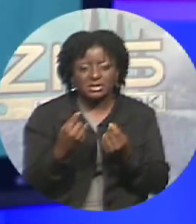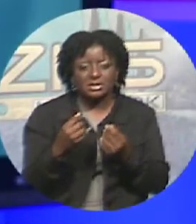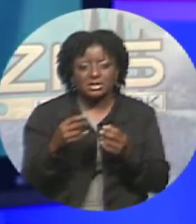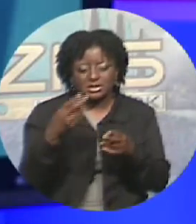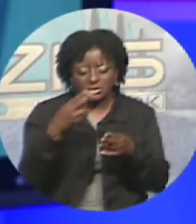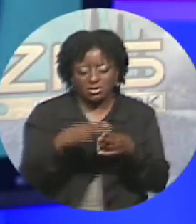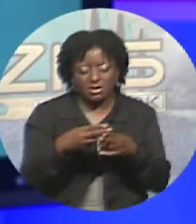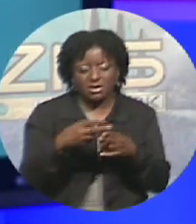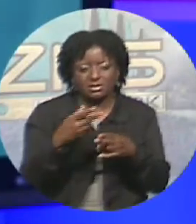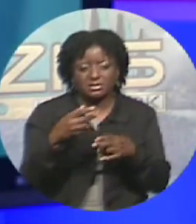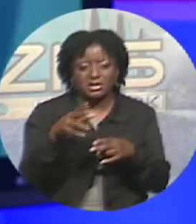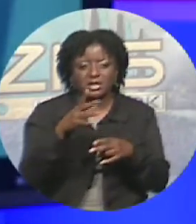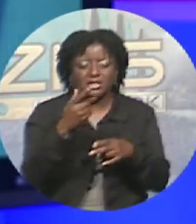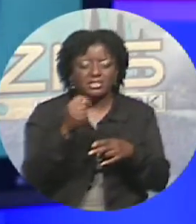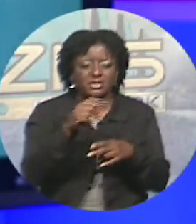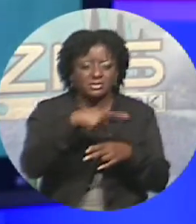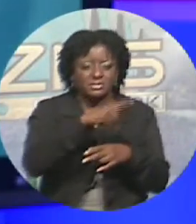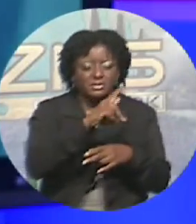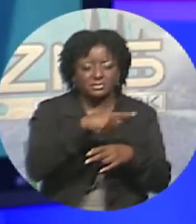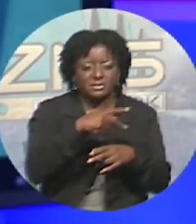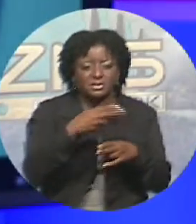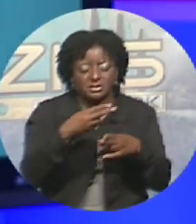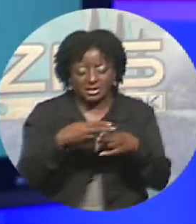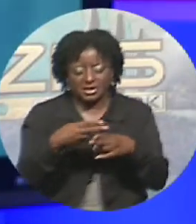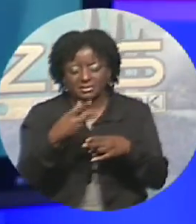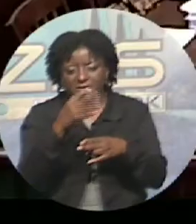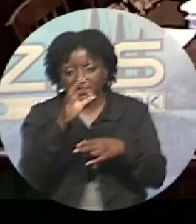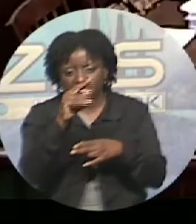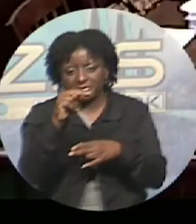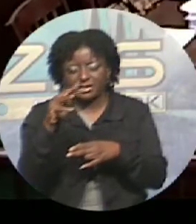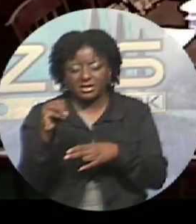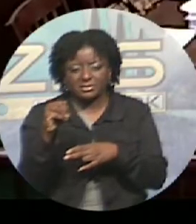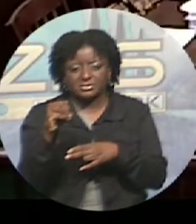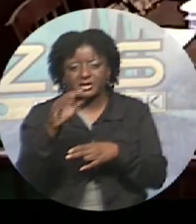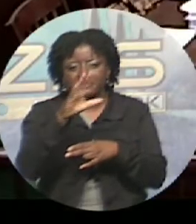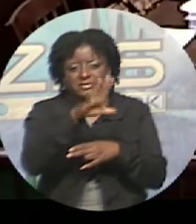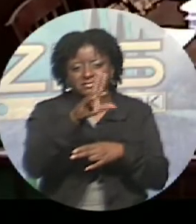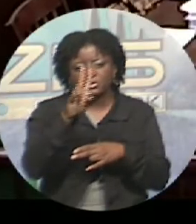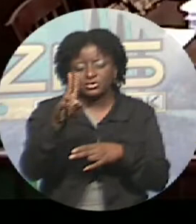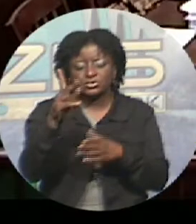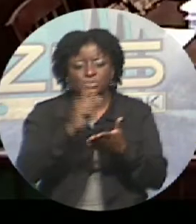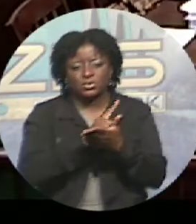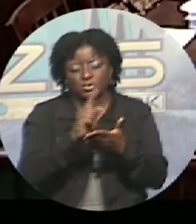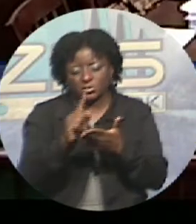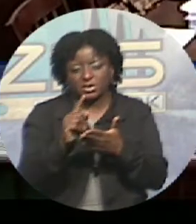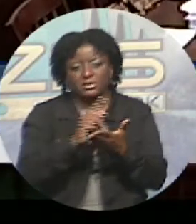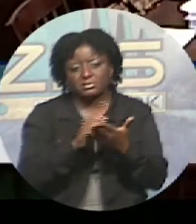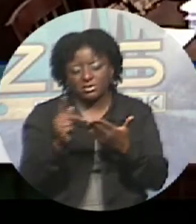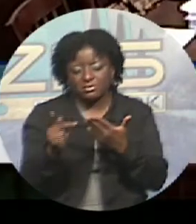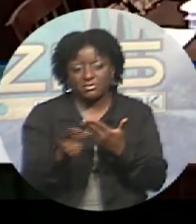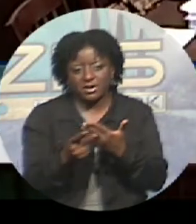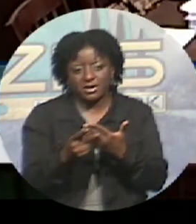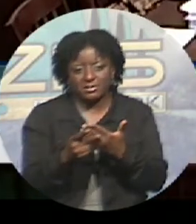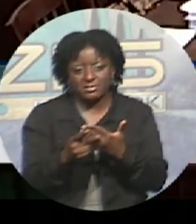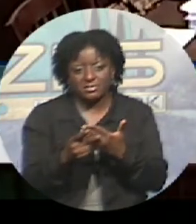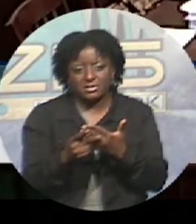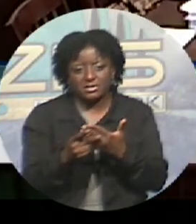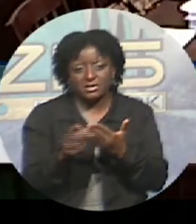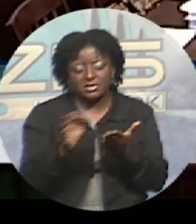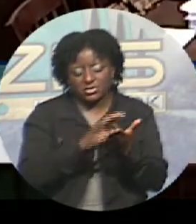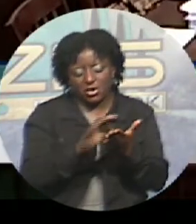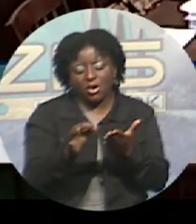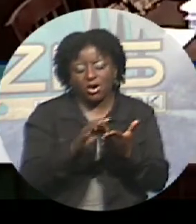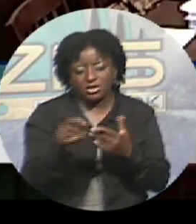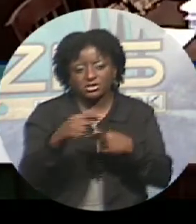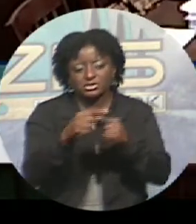in Parliament last night, and Jared Higgs has more. The Auditor General's report, tabled yesterday in the House of Assembly on the